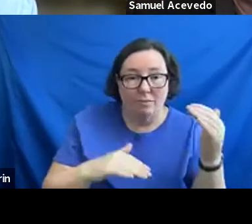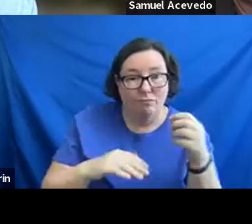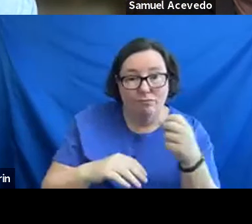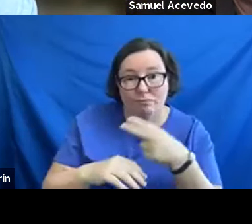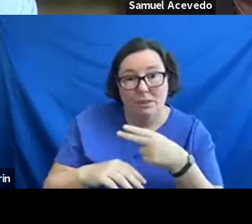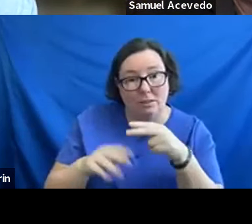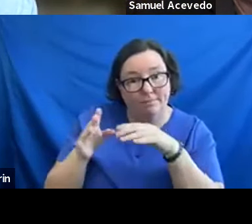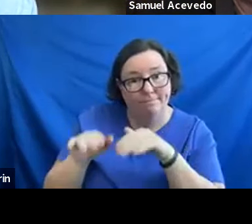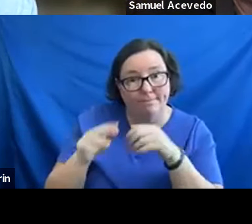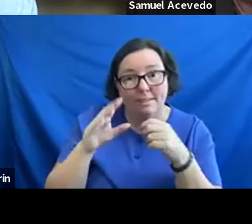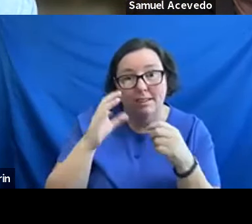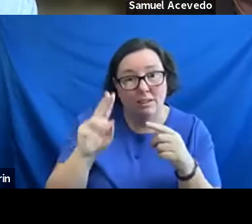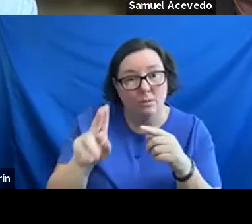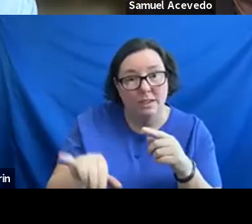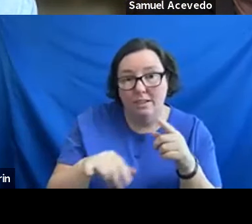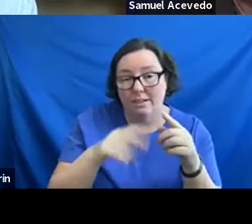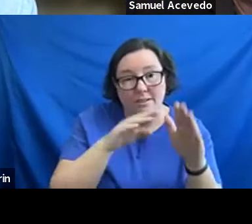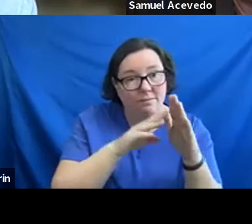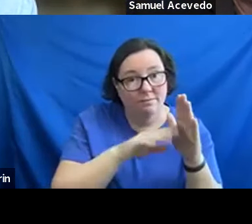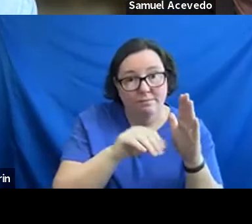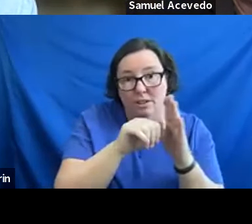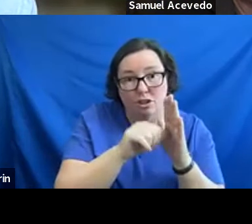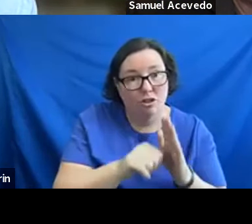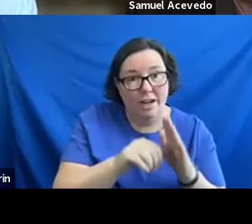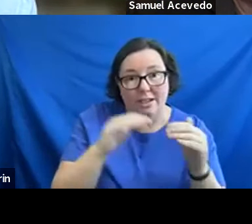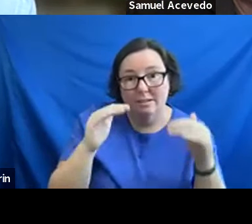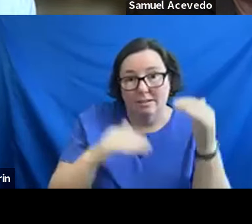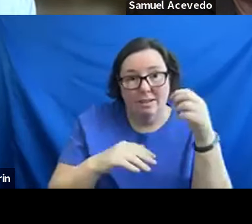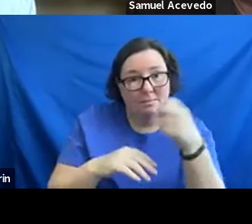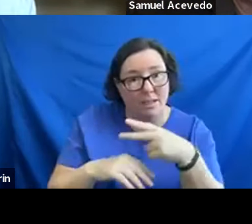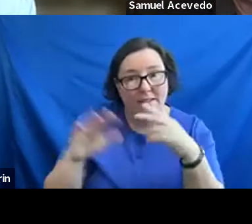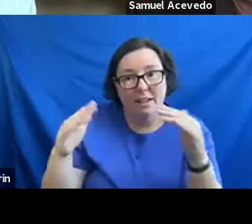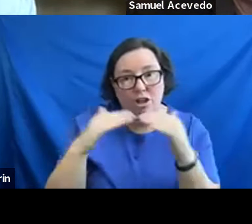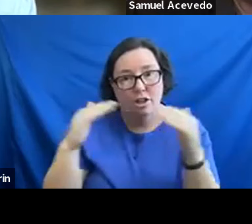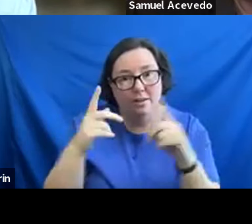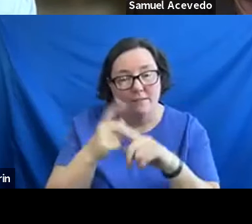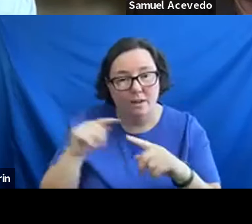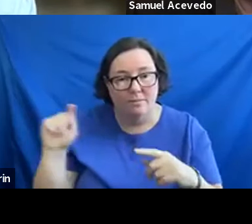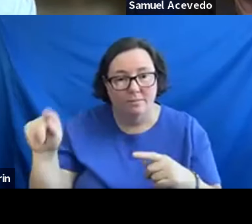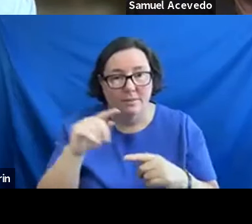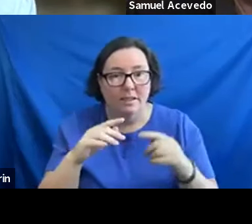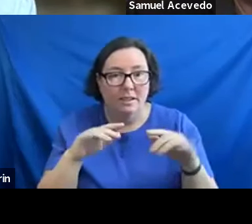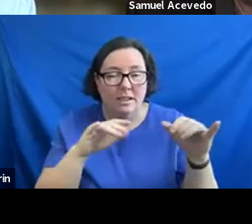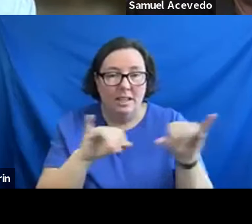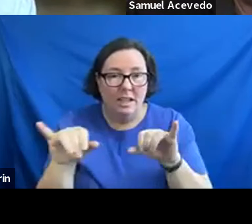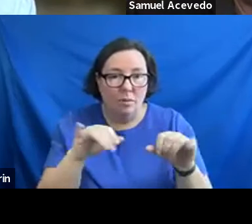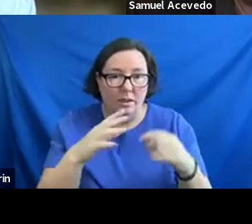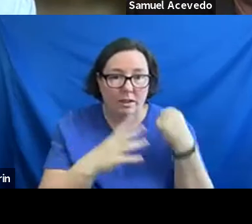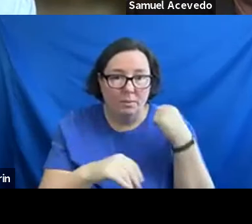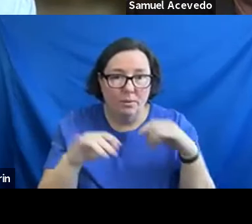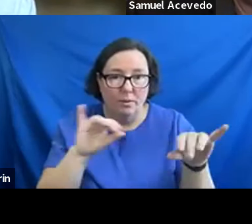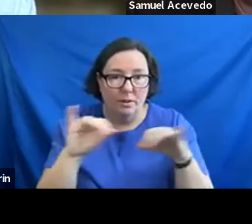outperform at CUNY their counterpart, equally poor, equally